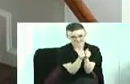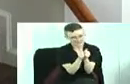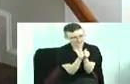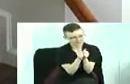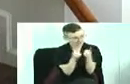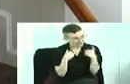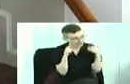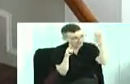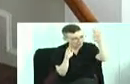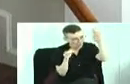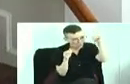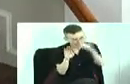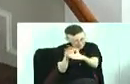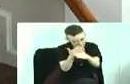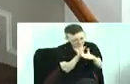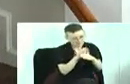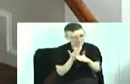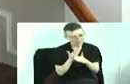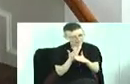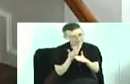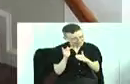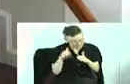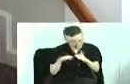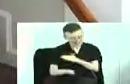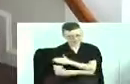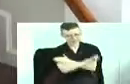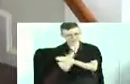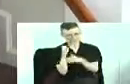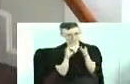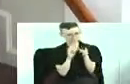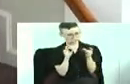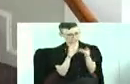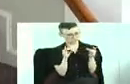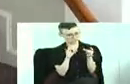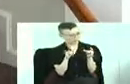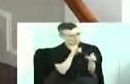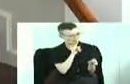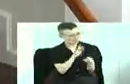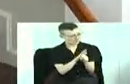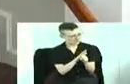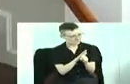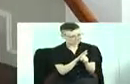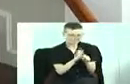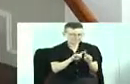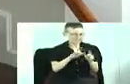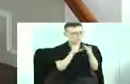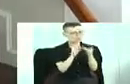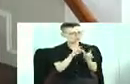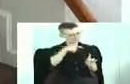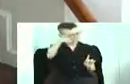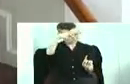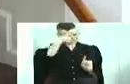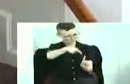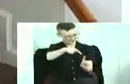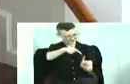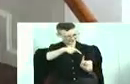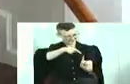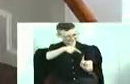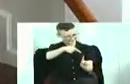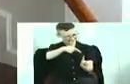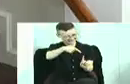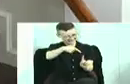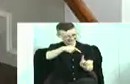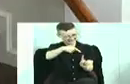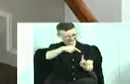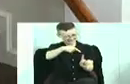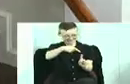This is the Easter story. This is the promise. But the whole point about the story is it's not the question of what do we make